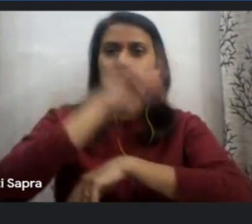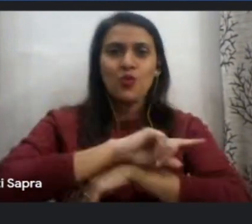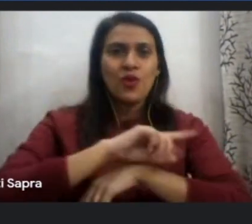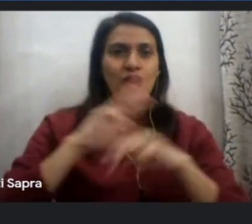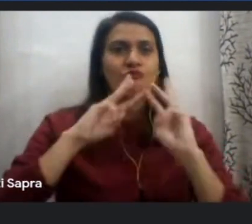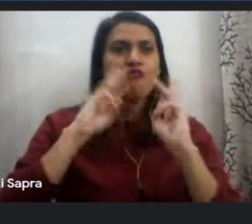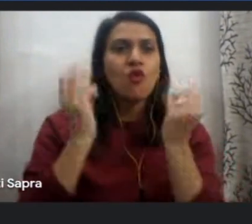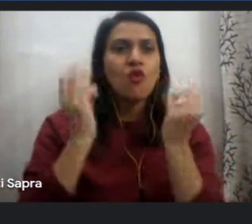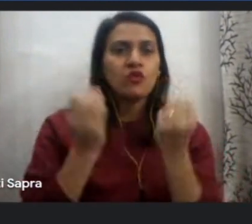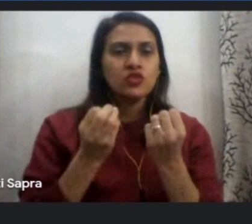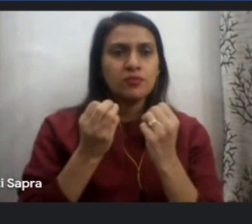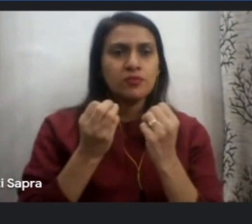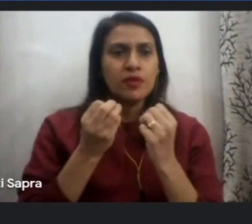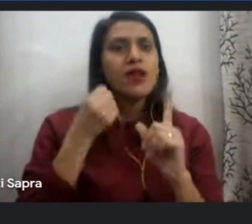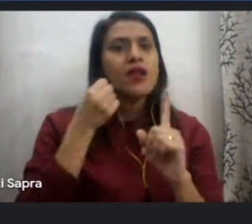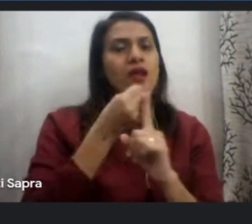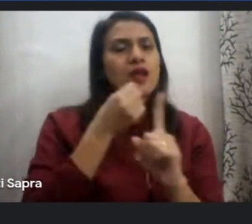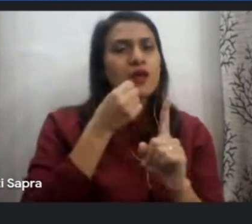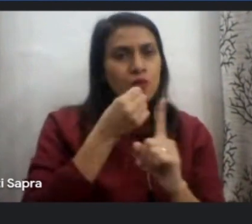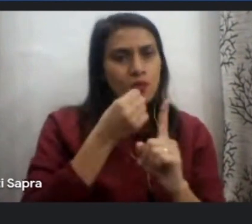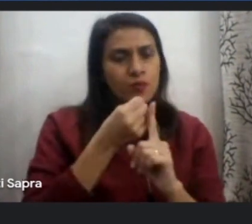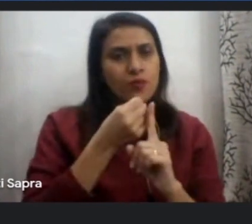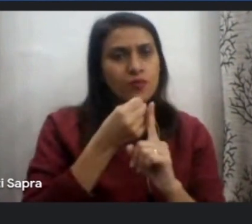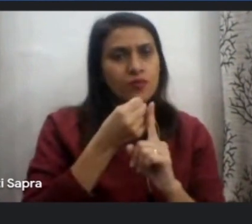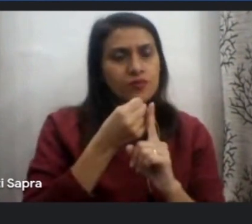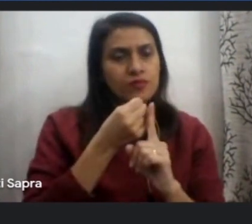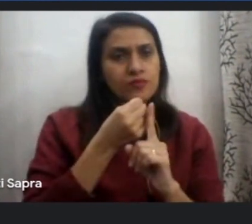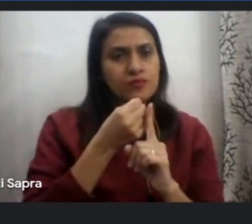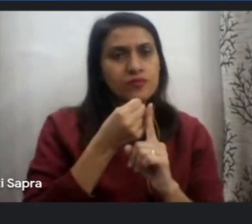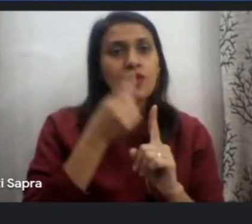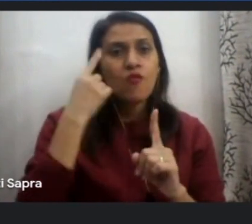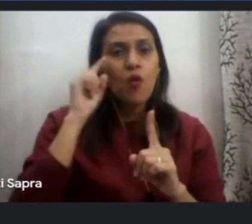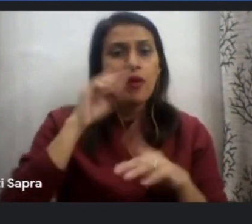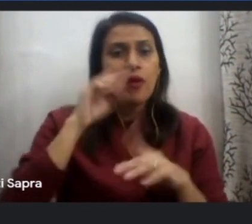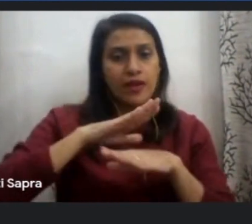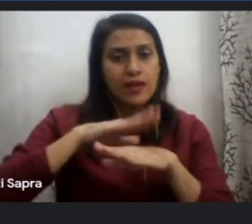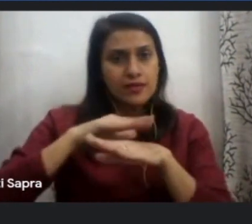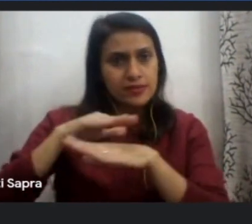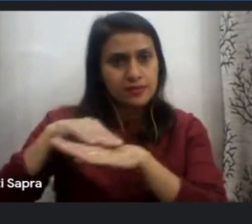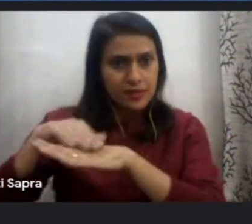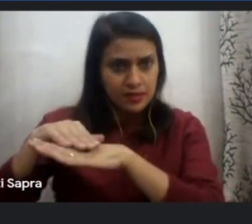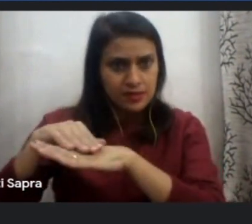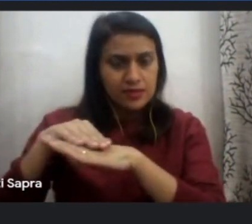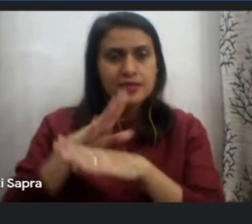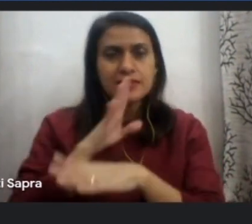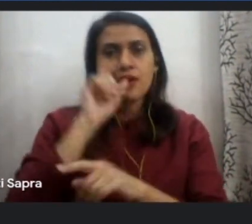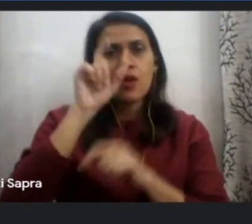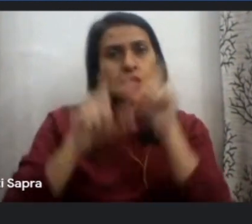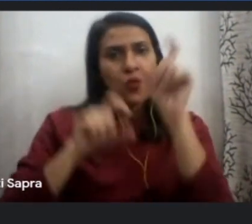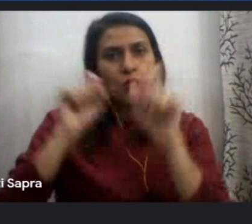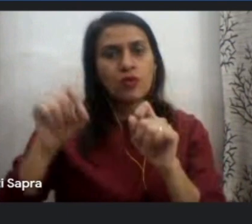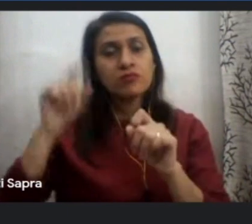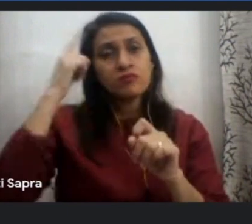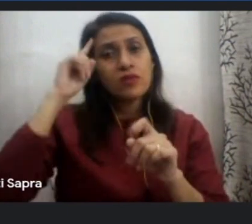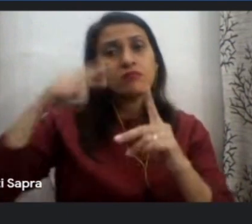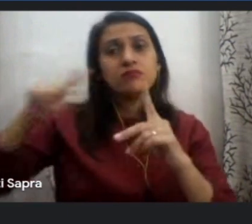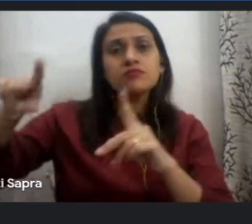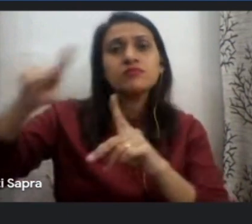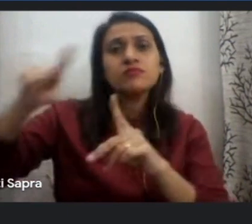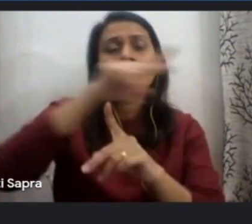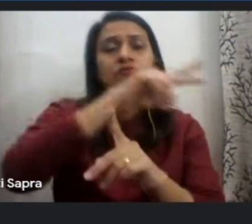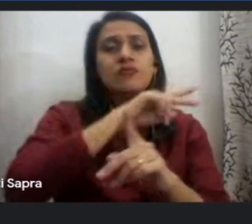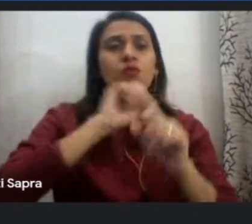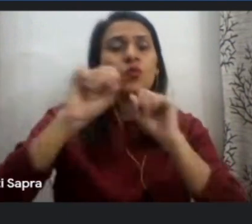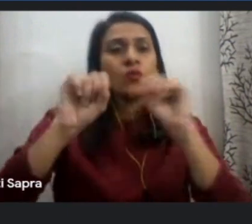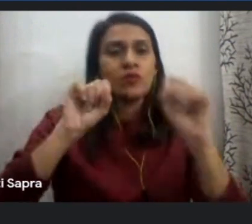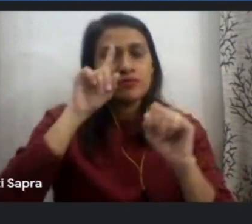advocacy in terms of um, you know experiences of our speakers, the neurodivergent experiences,